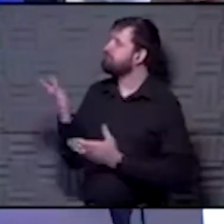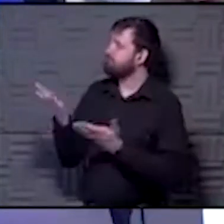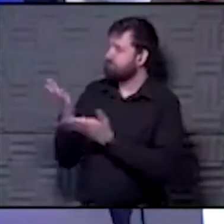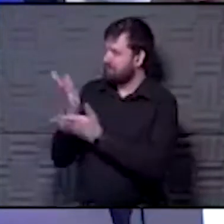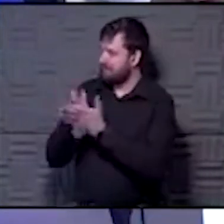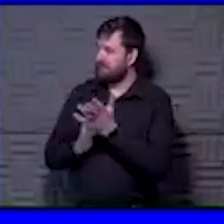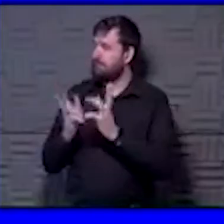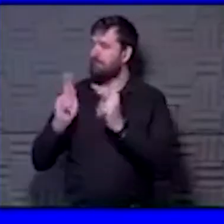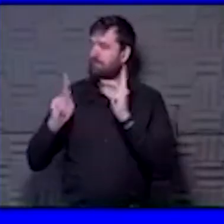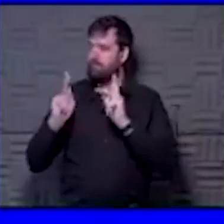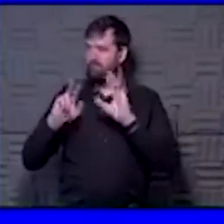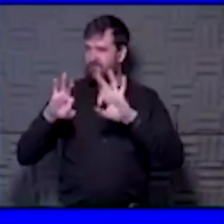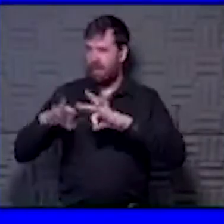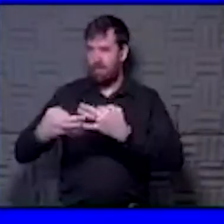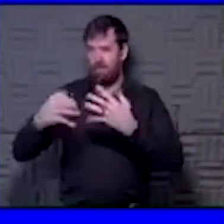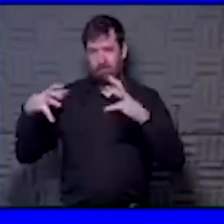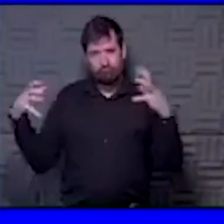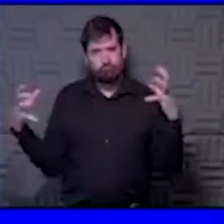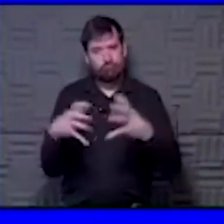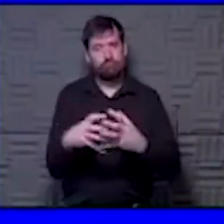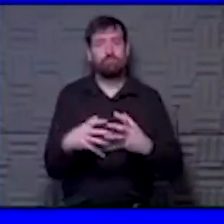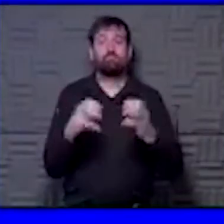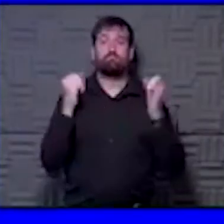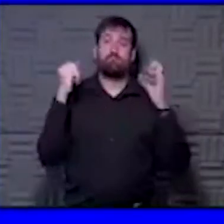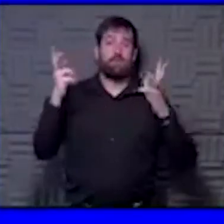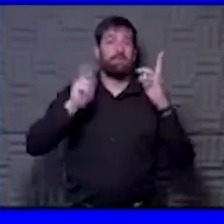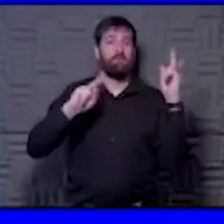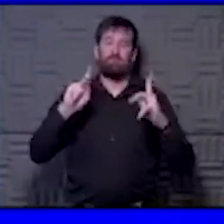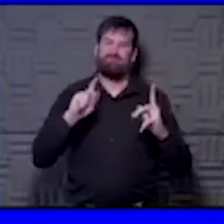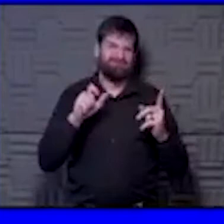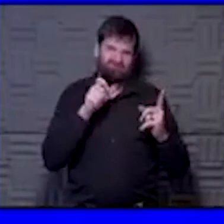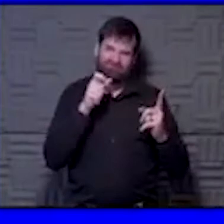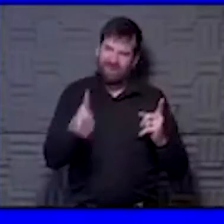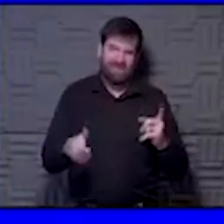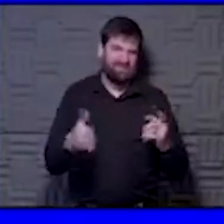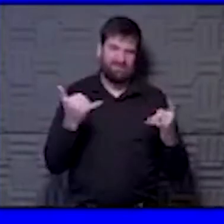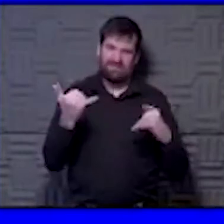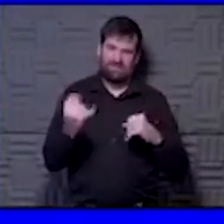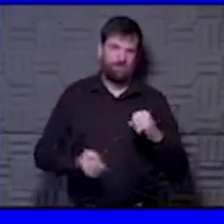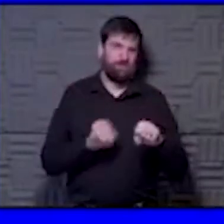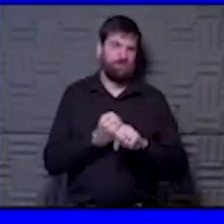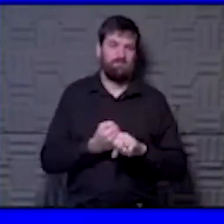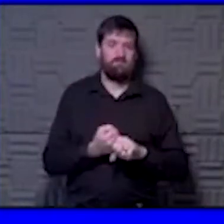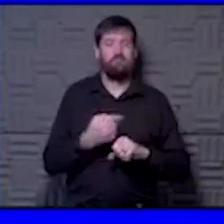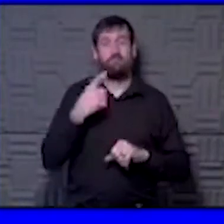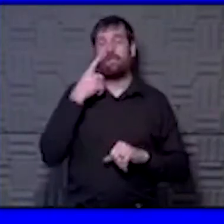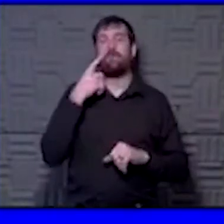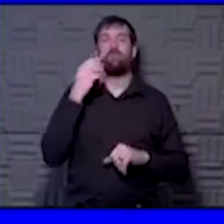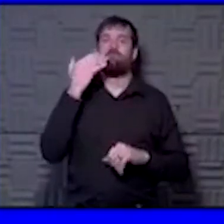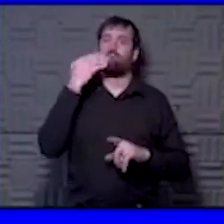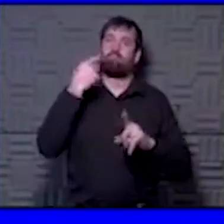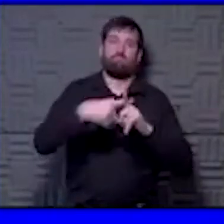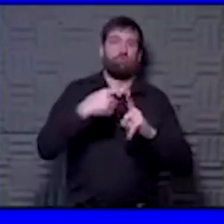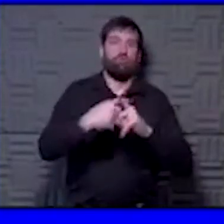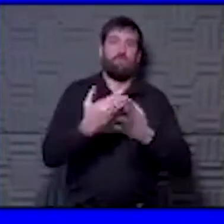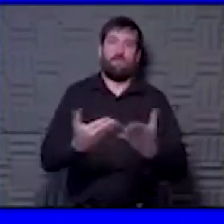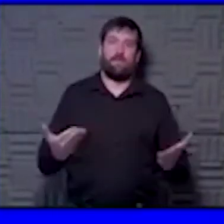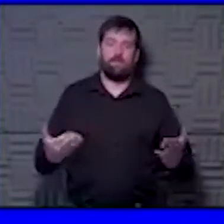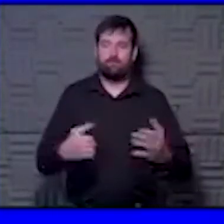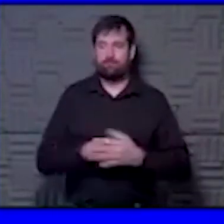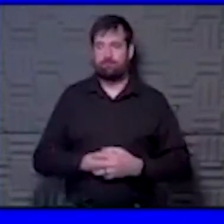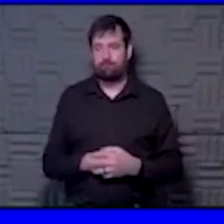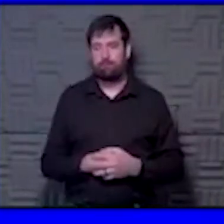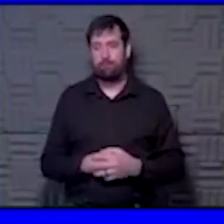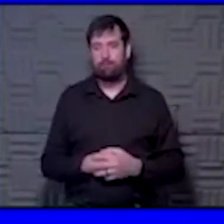family get-togethers, I think there were a lot that did not happen this year, and I think that is one good thing as well. I don't know if there